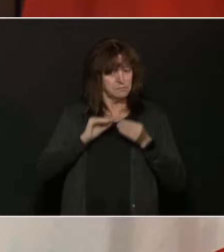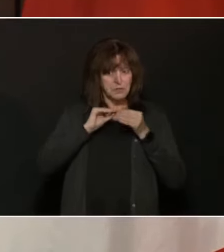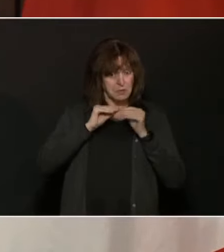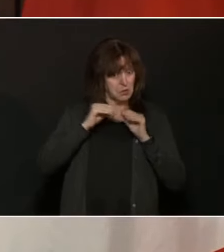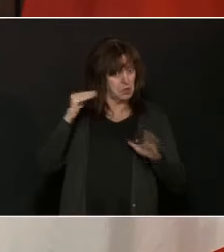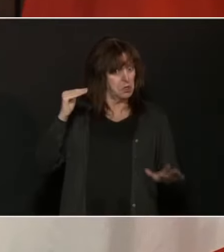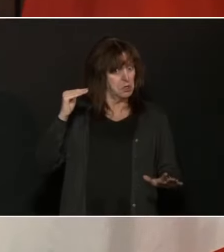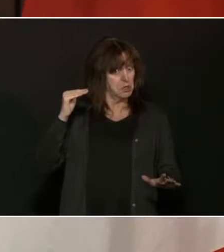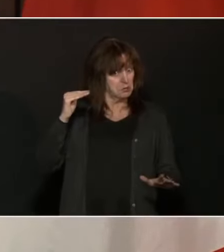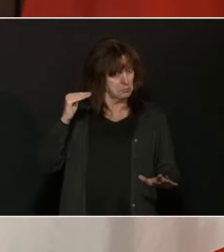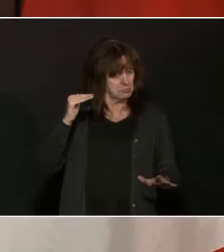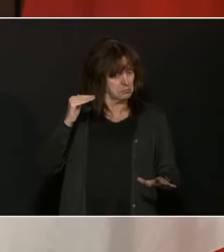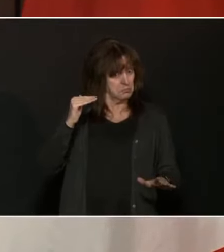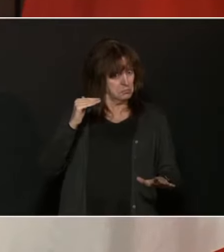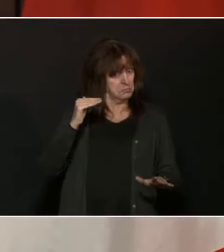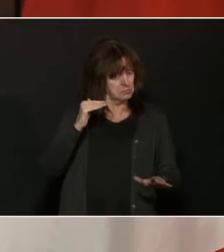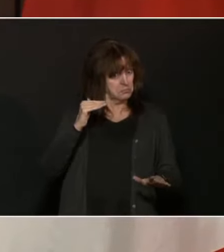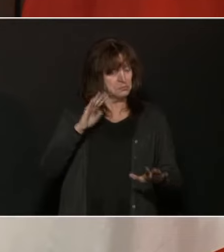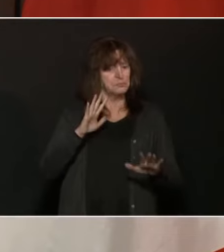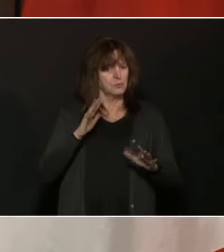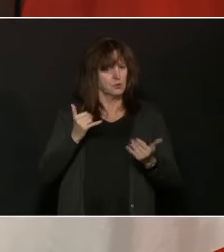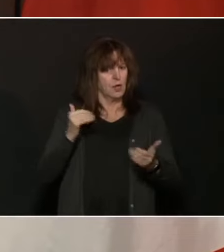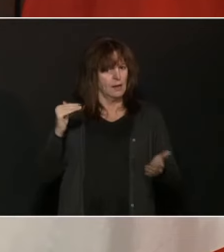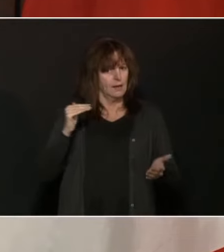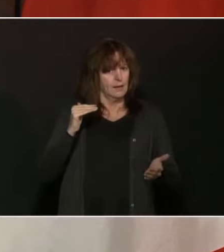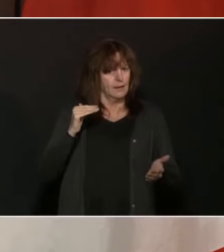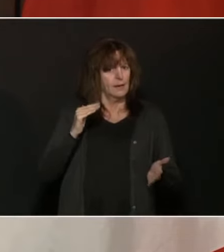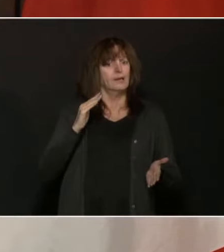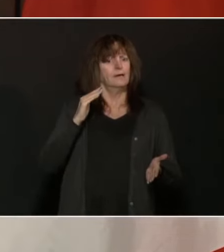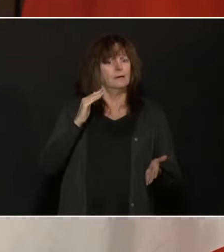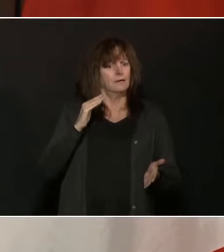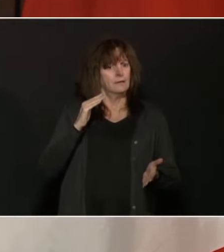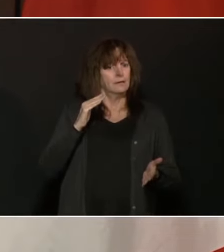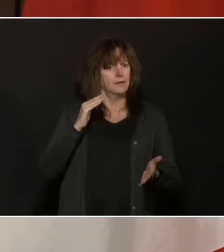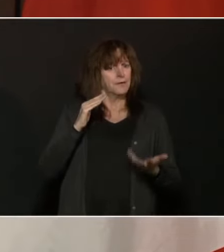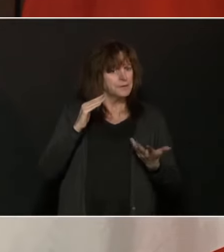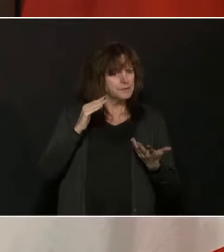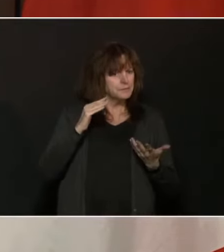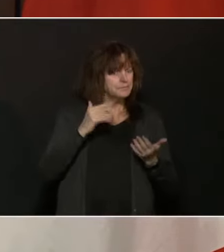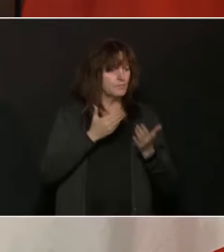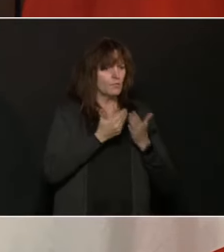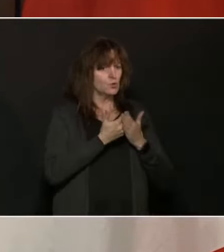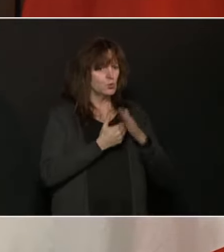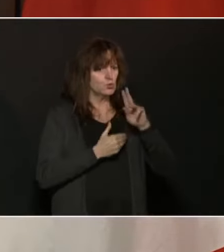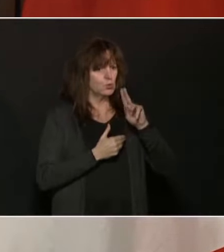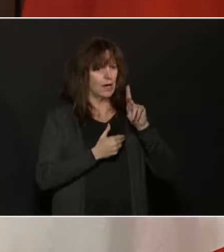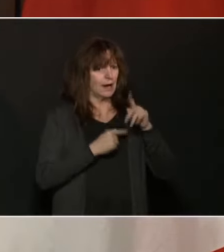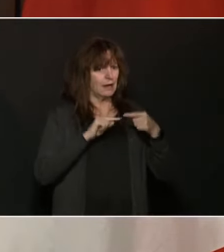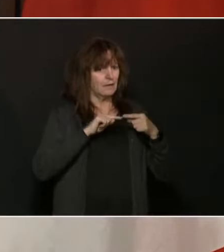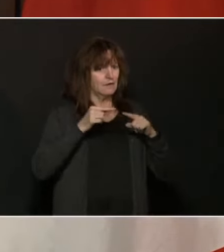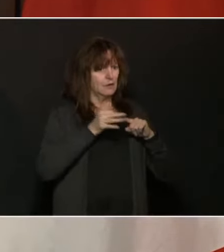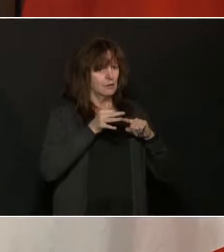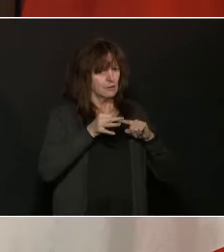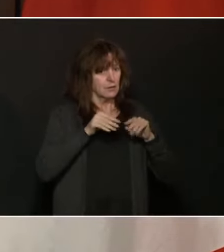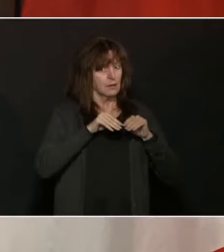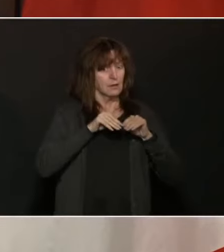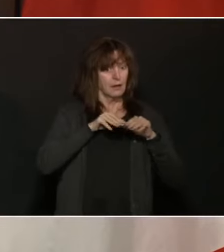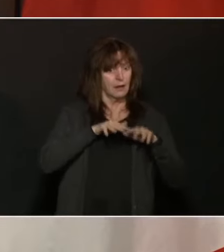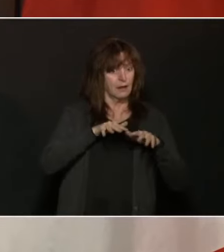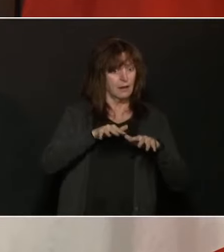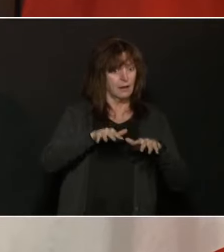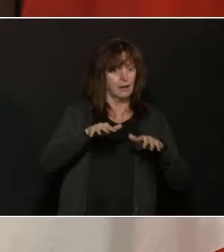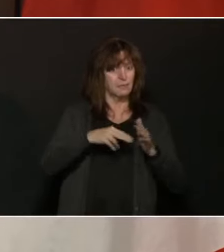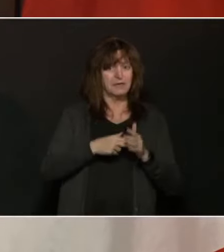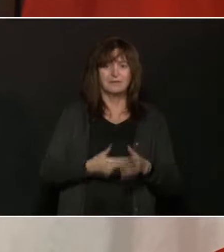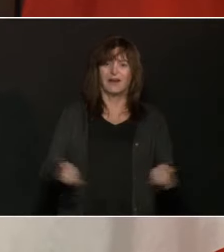in cases today is concerning, and the new variants, like the variant from the United Kingdom, give us less room to relax and less room for